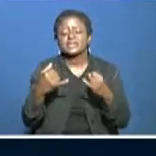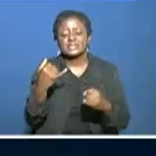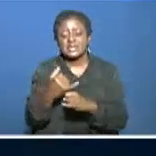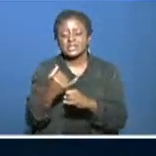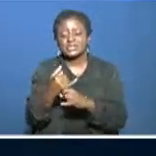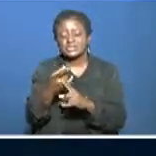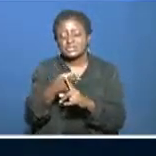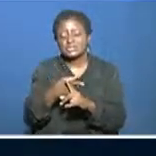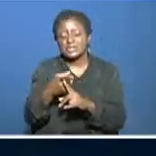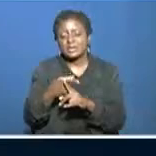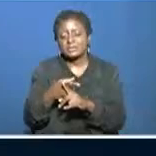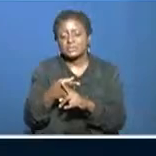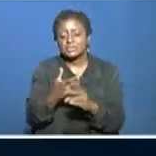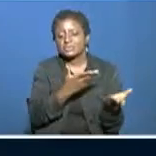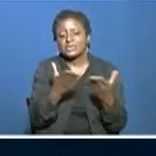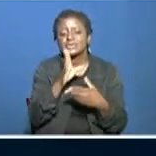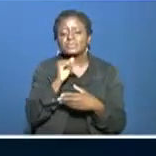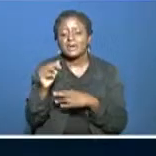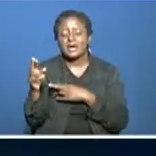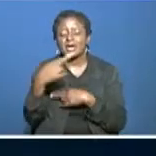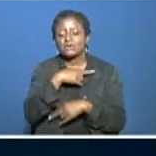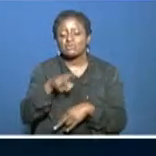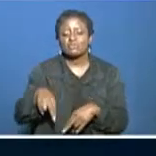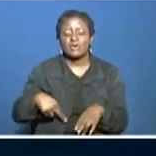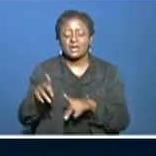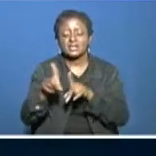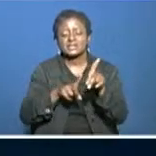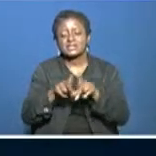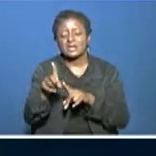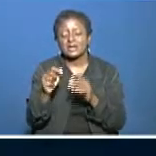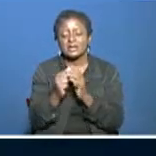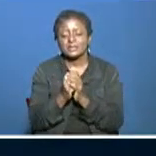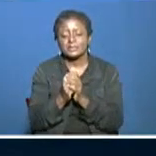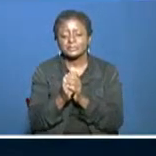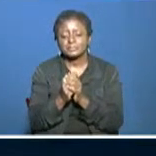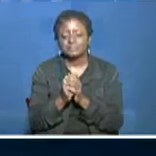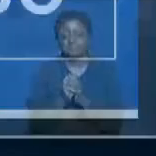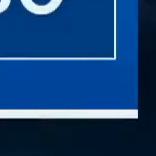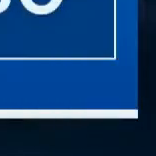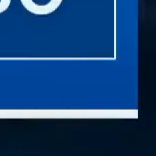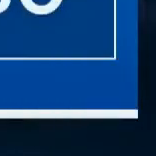temperatures, and they are brought to you by Royal Star Assurance.